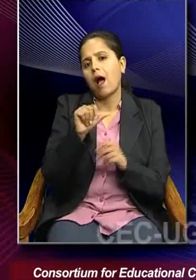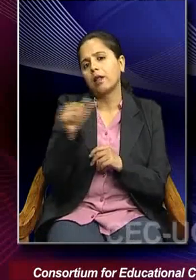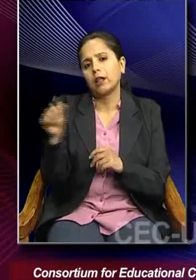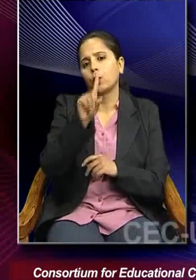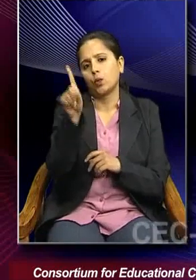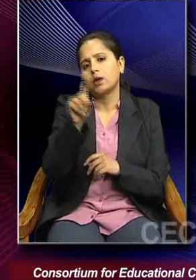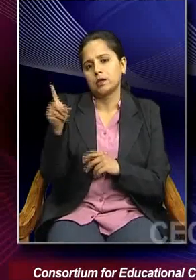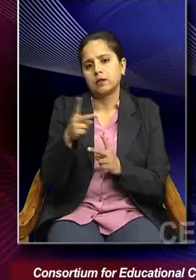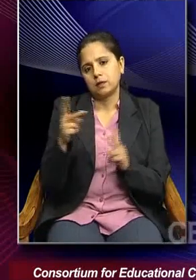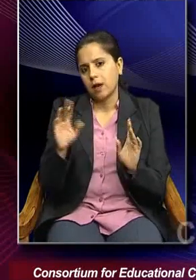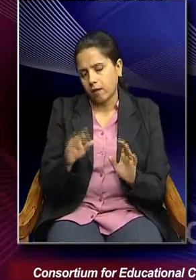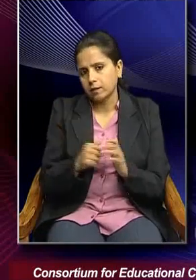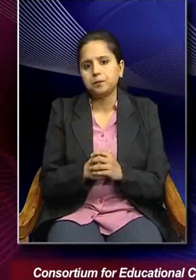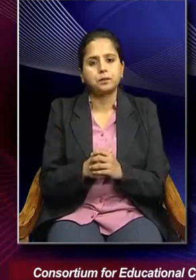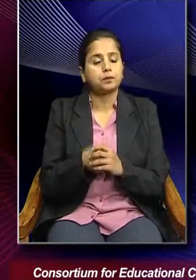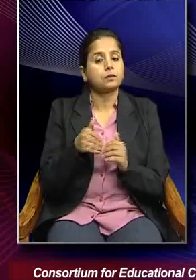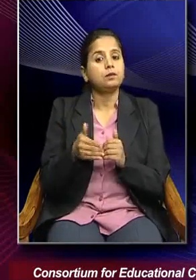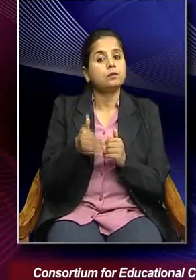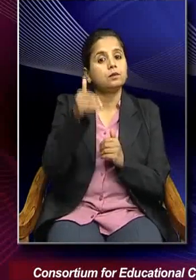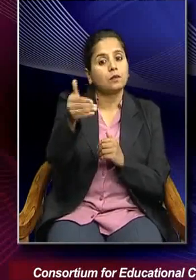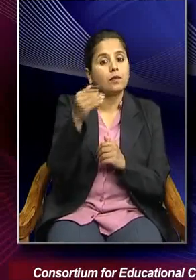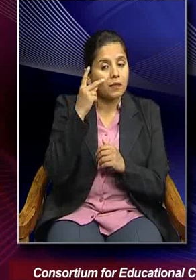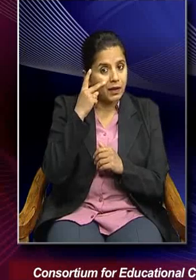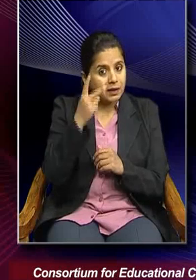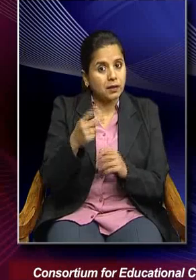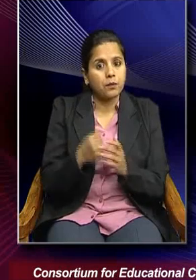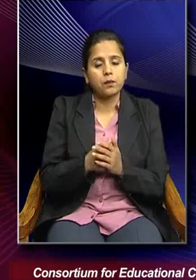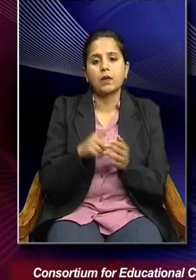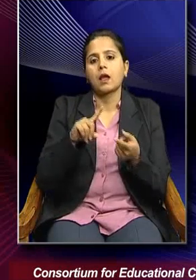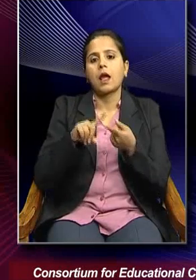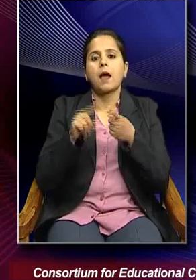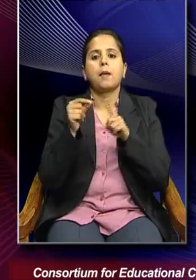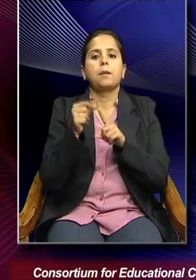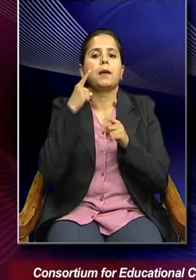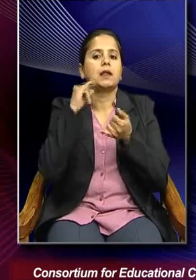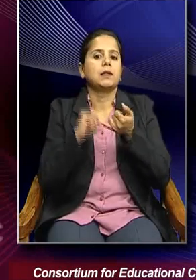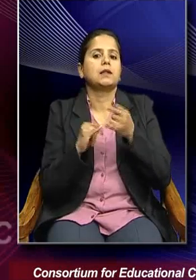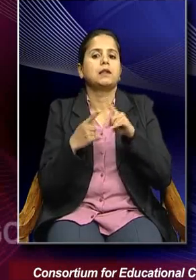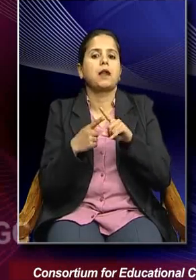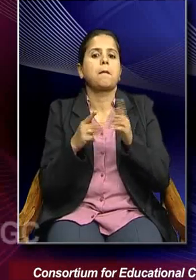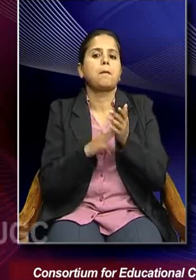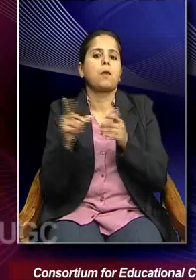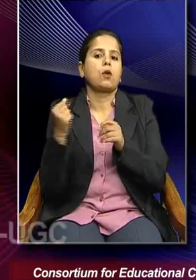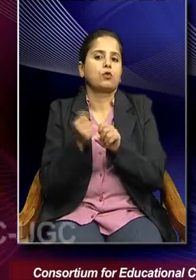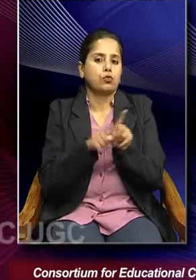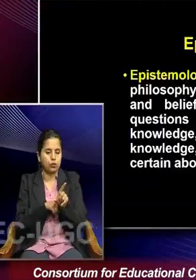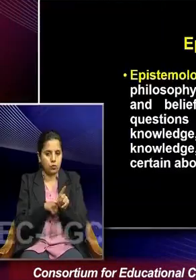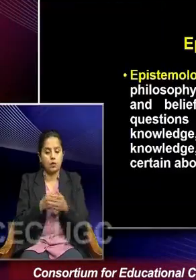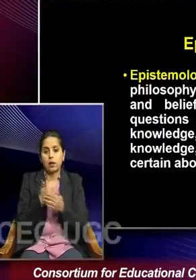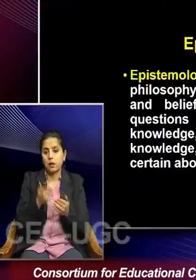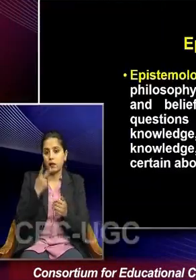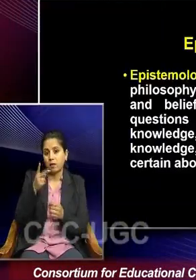questions. Moving forward with epistemology. This branch